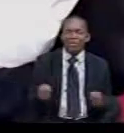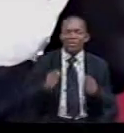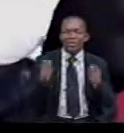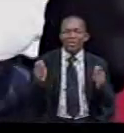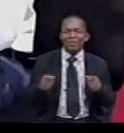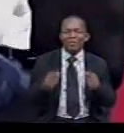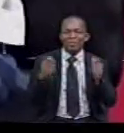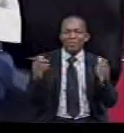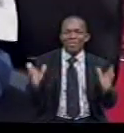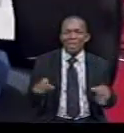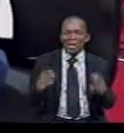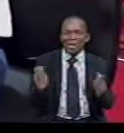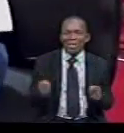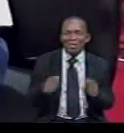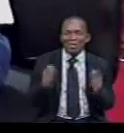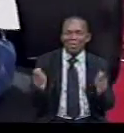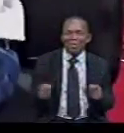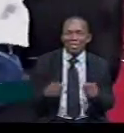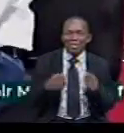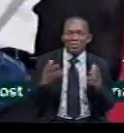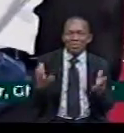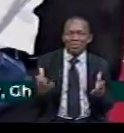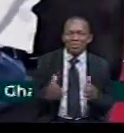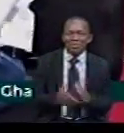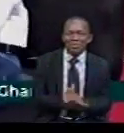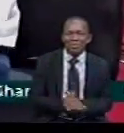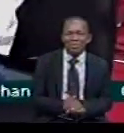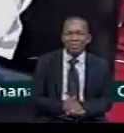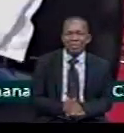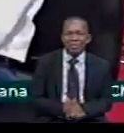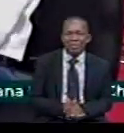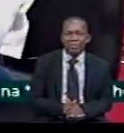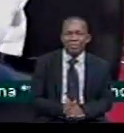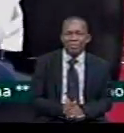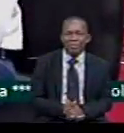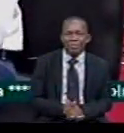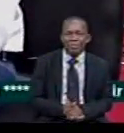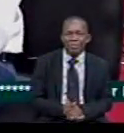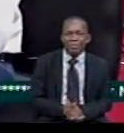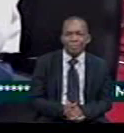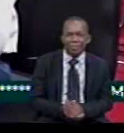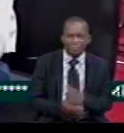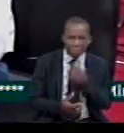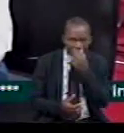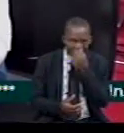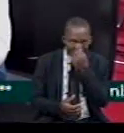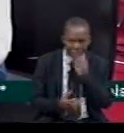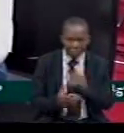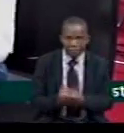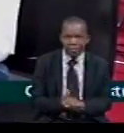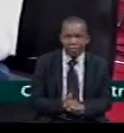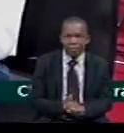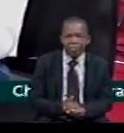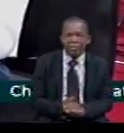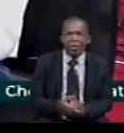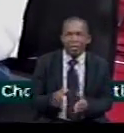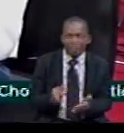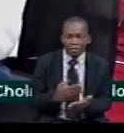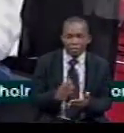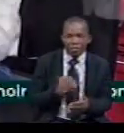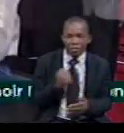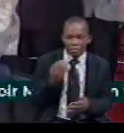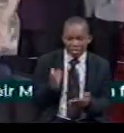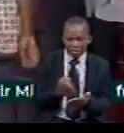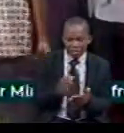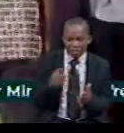Hallelujah. Hallelujah. Right, so today we want to do something Pentecostal. And the song we're trying to minister to you this